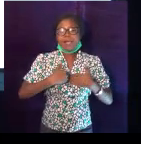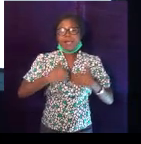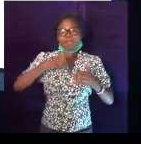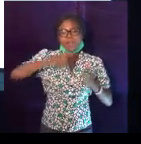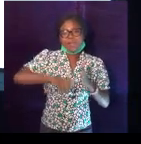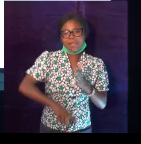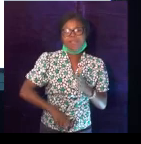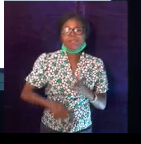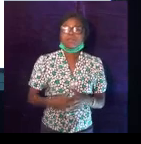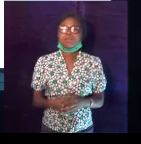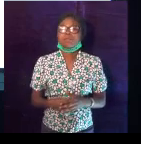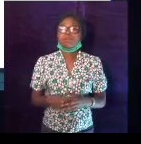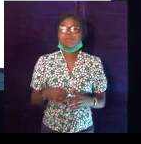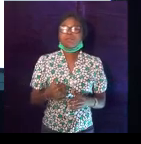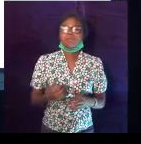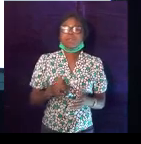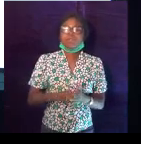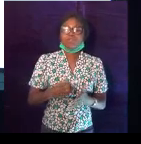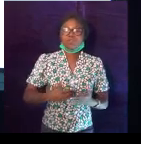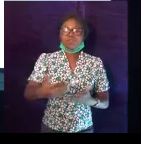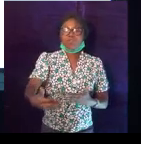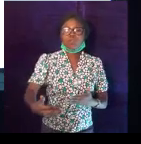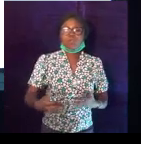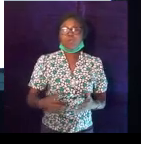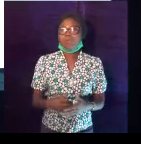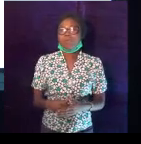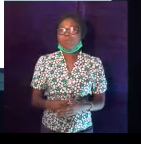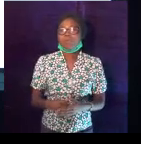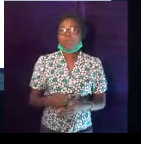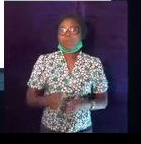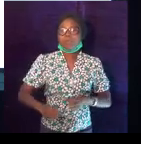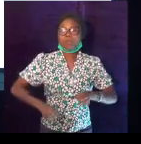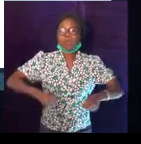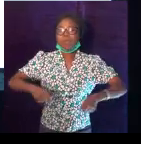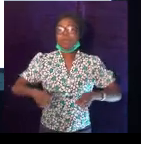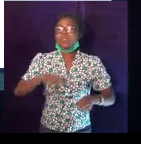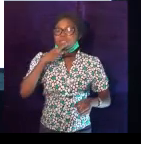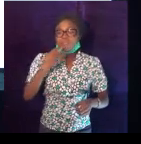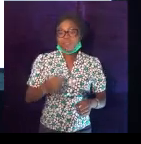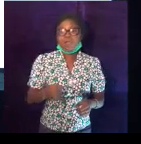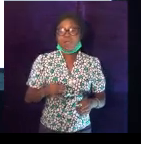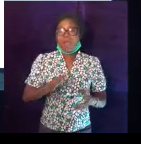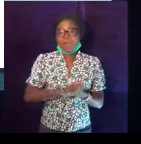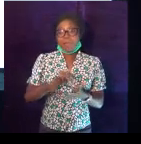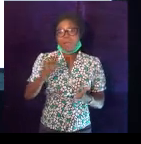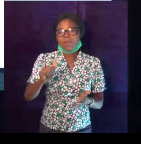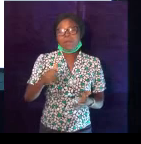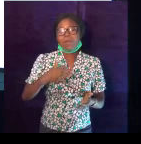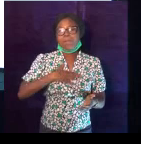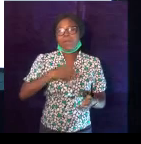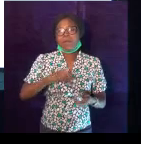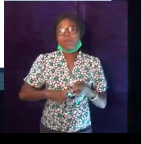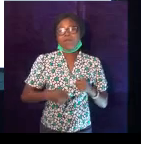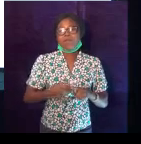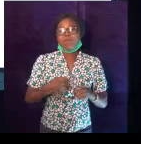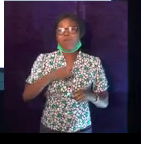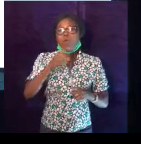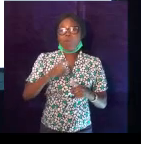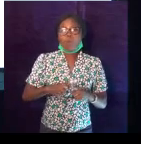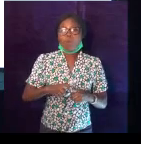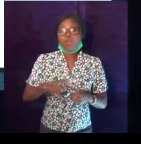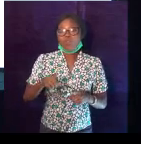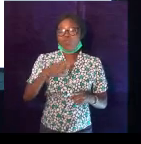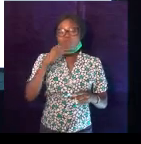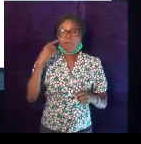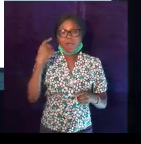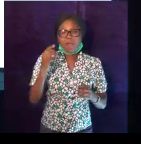than that. So the modal toy sold in a day is obviously motorbike. Easy peasy for you, I believe, my